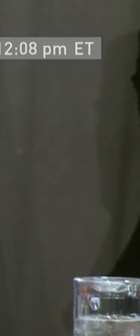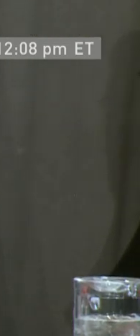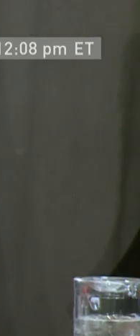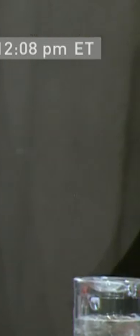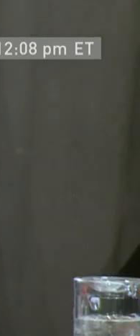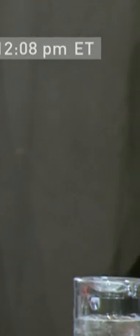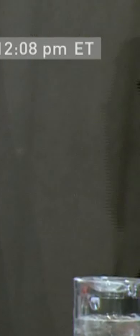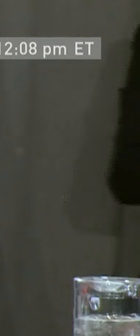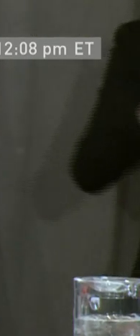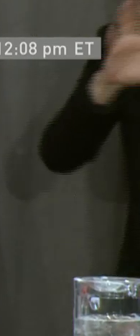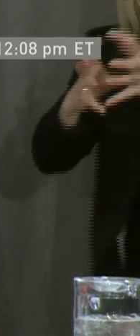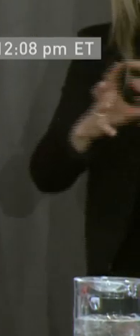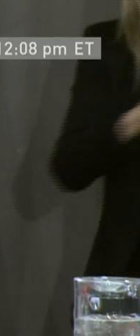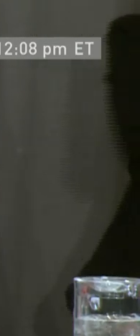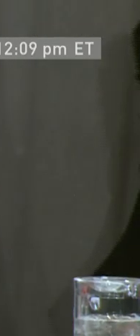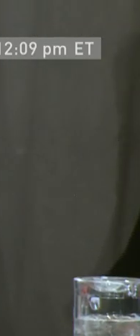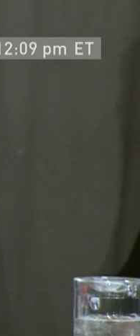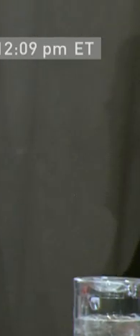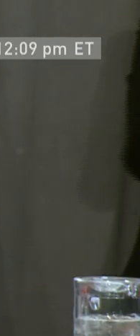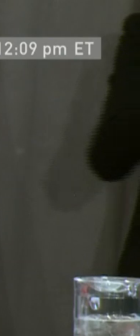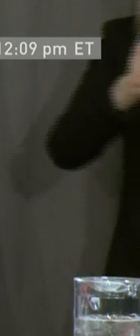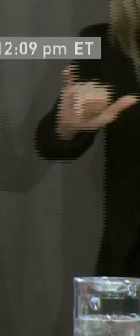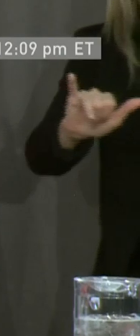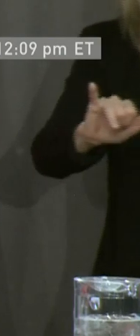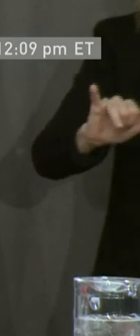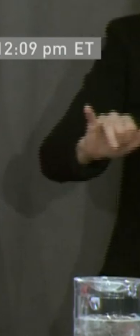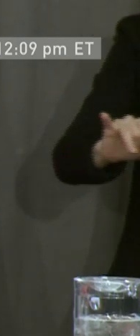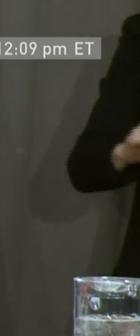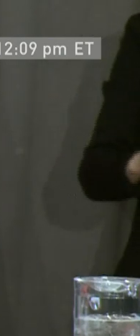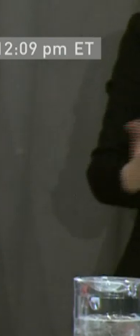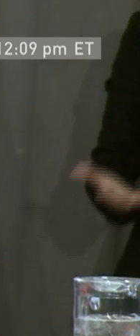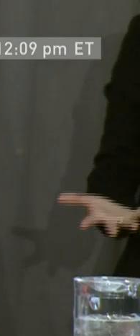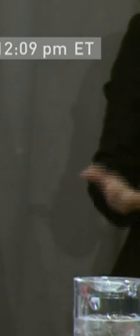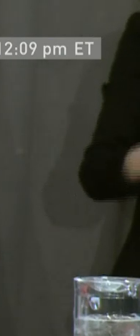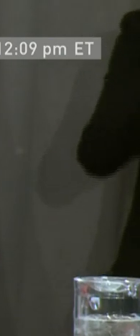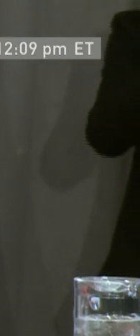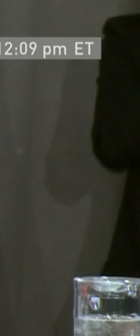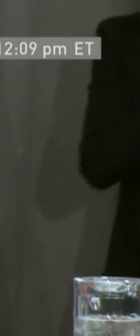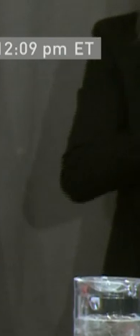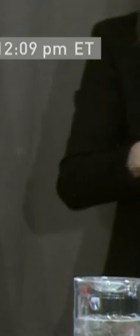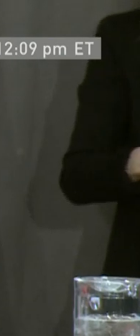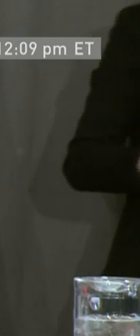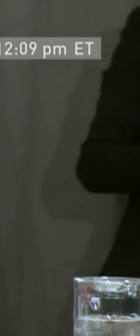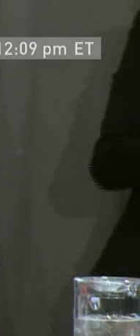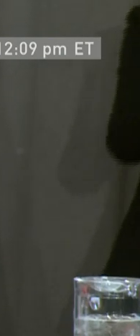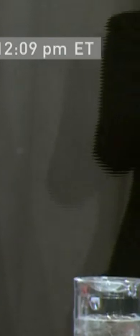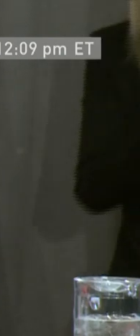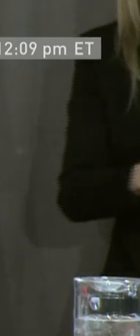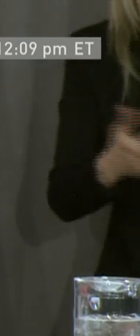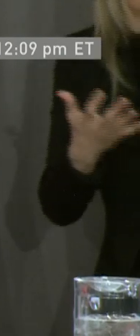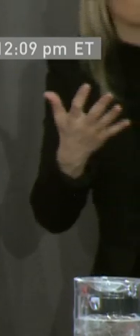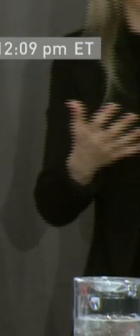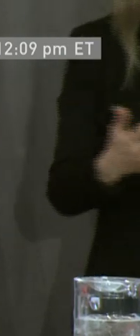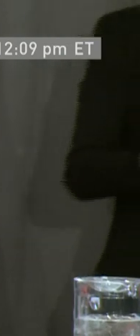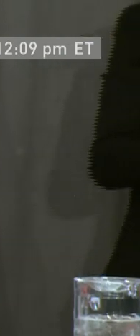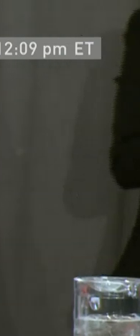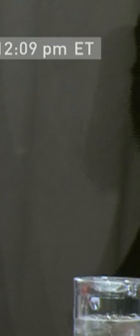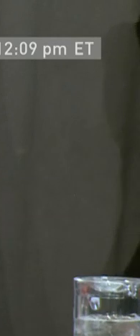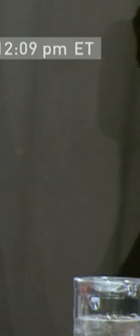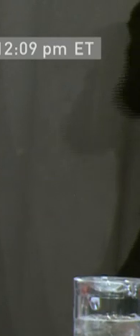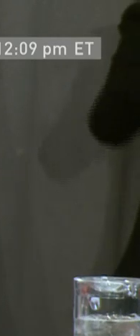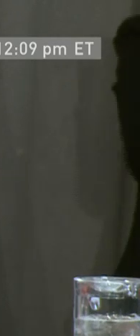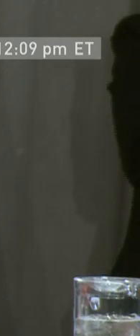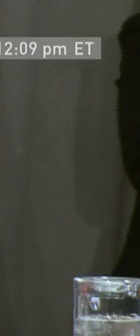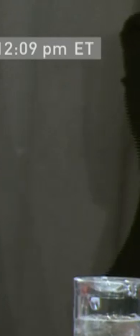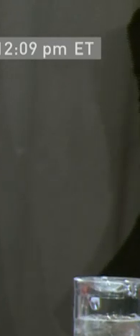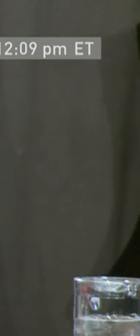bonds yesterday. Spreads on Canada mortgage bonds have come down from, you know, in the almost 70 basis points to around